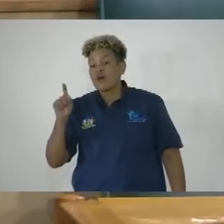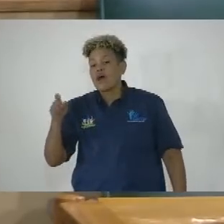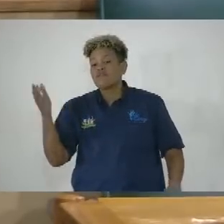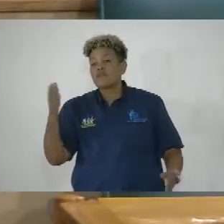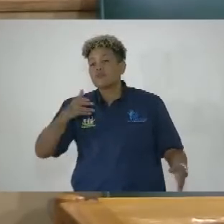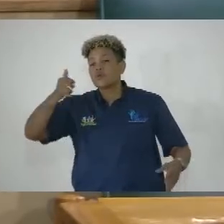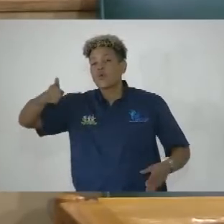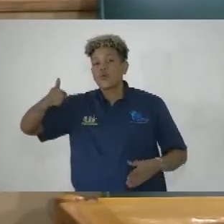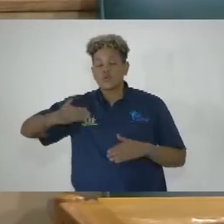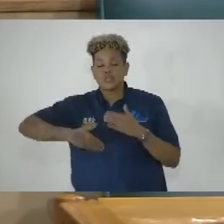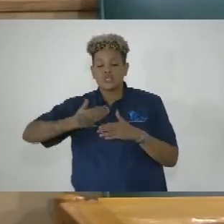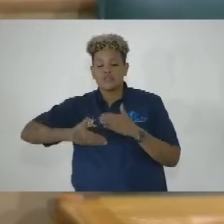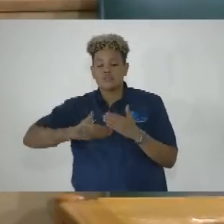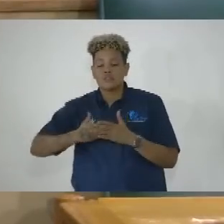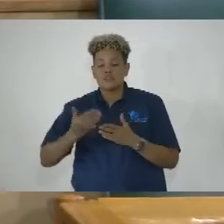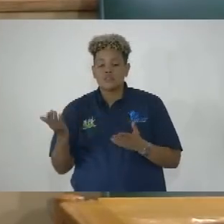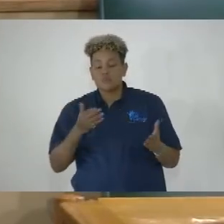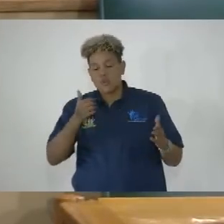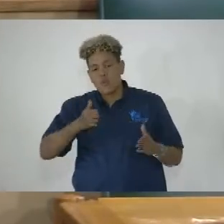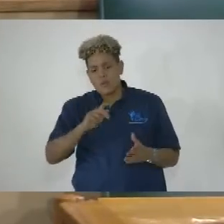own personal